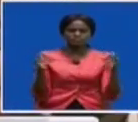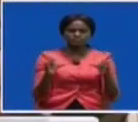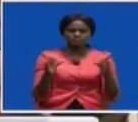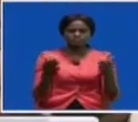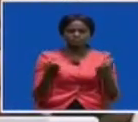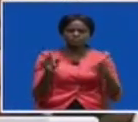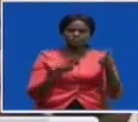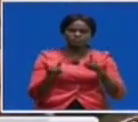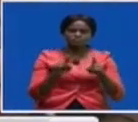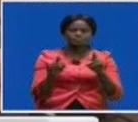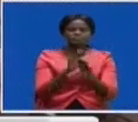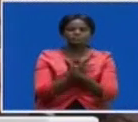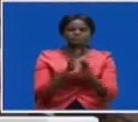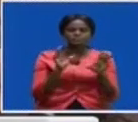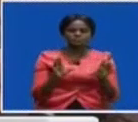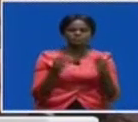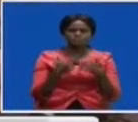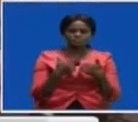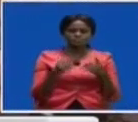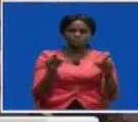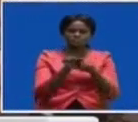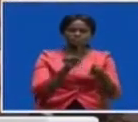Zambian people are lifted out of poverty.